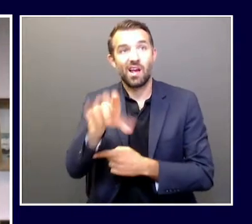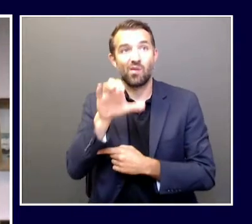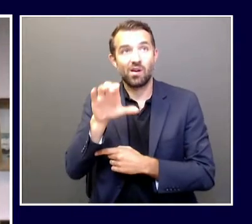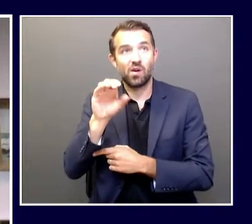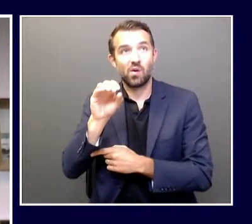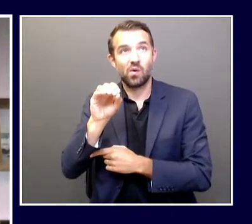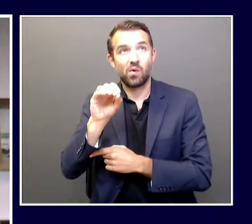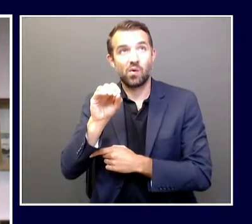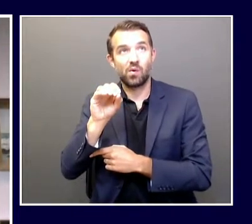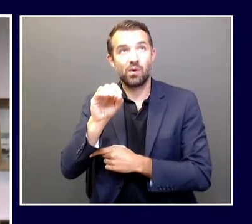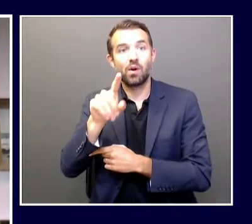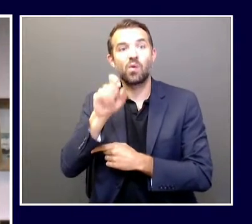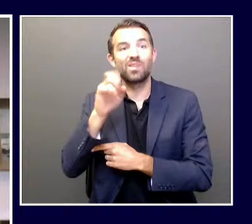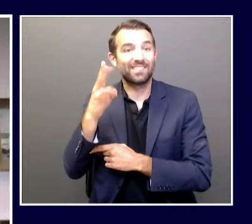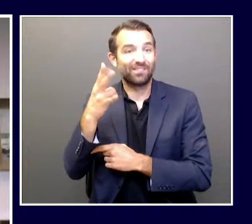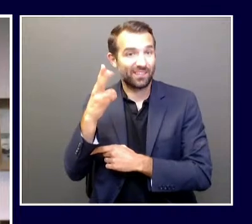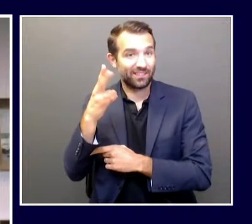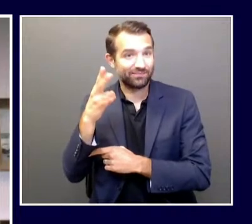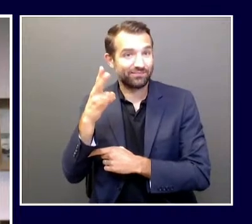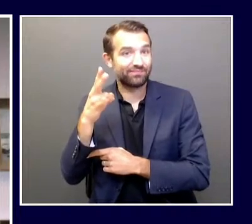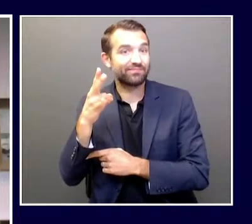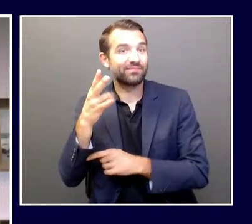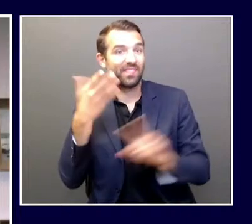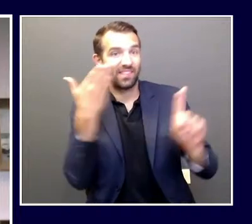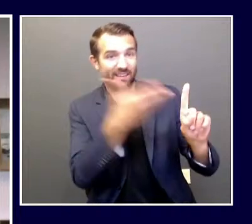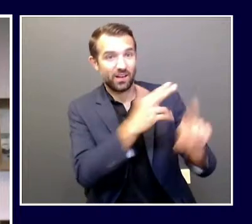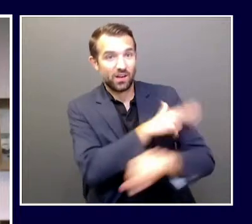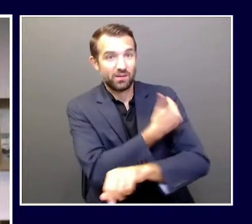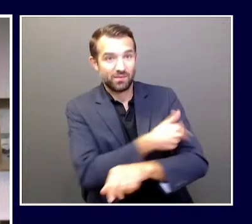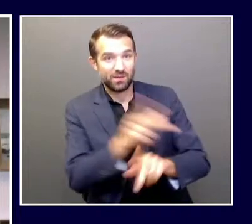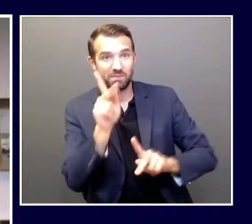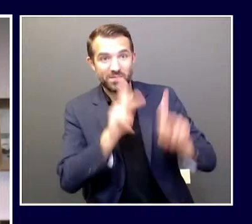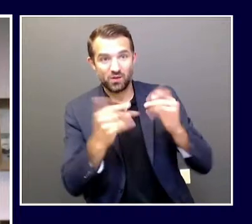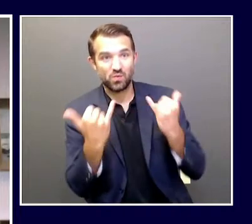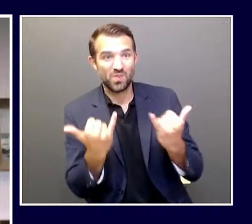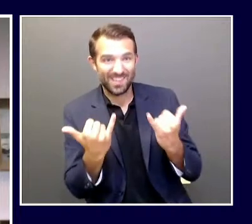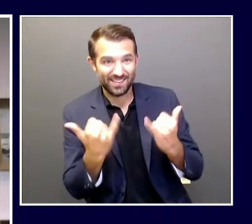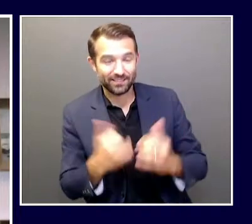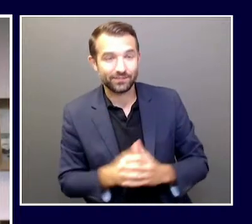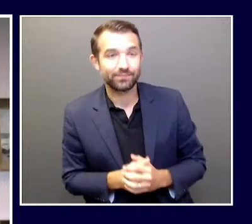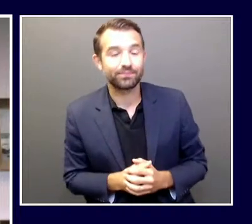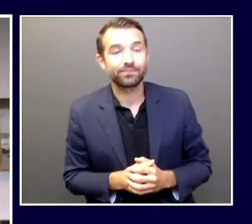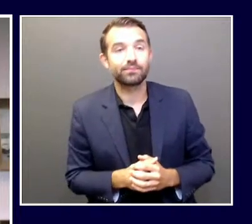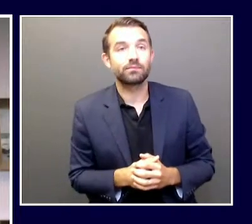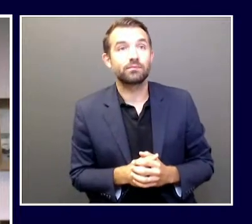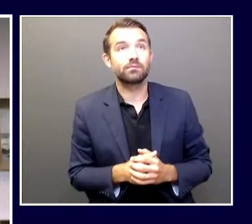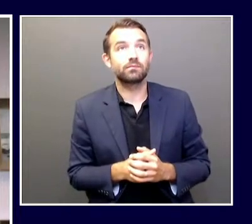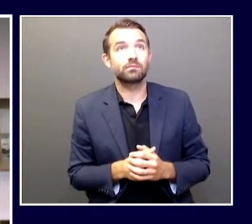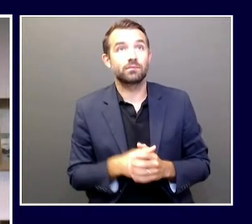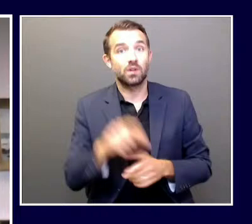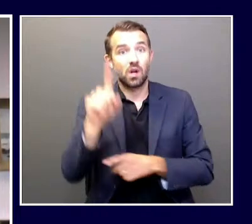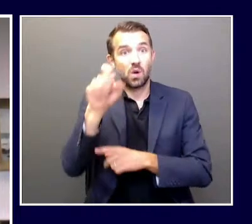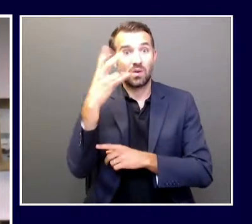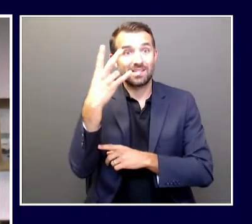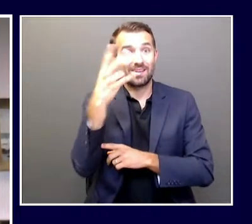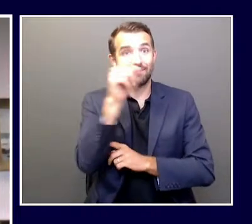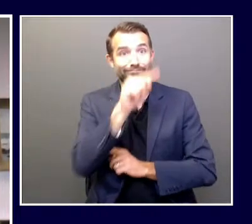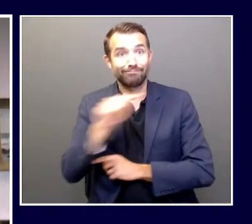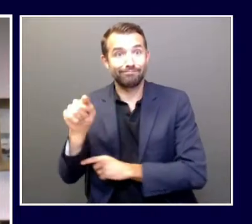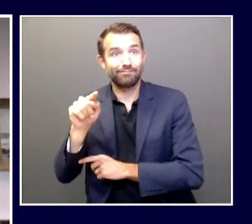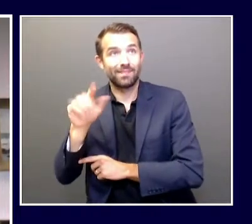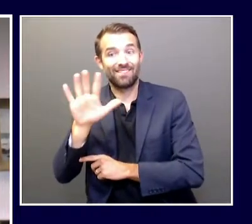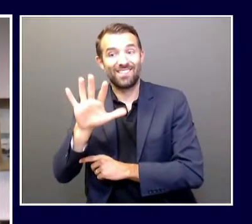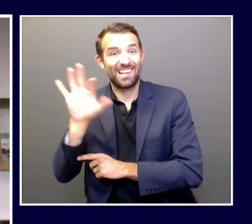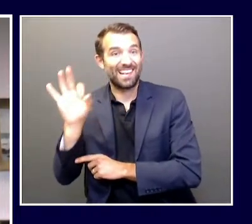117 people are in the hospital being treated for COVID-19. 59 of them are in a critical care unit,